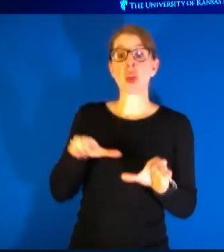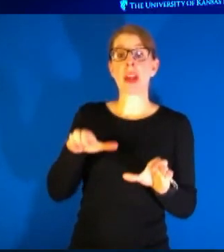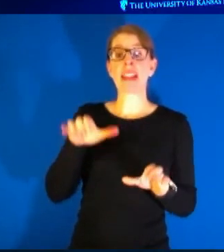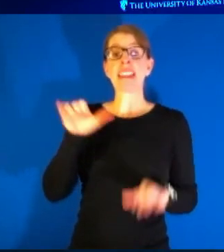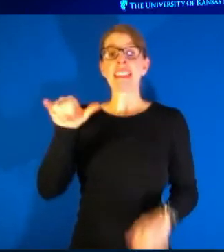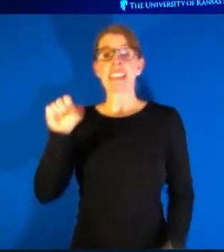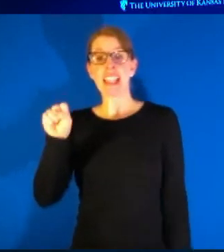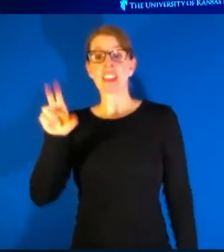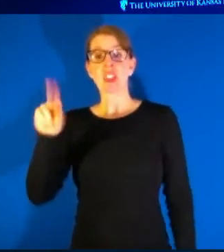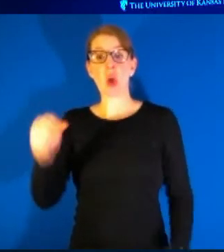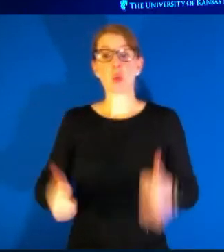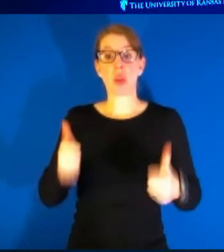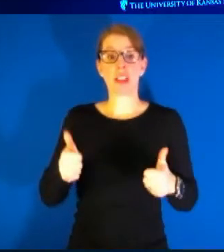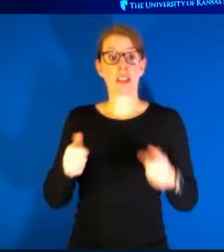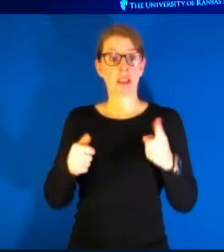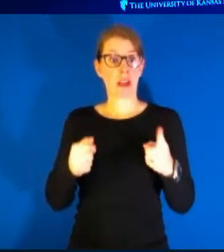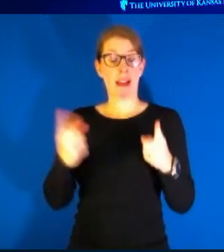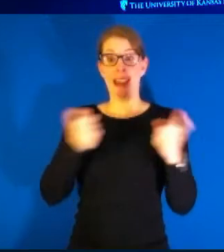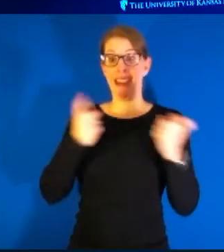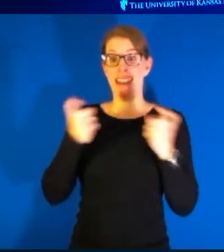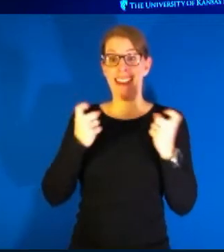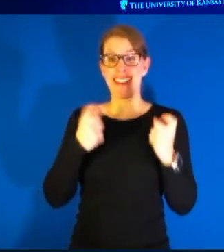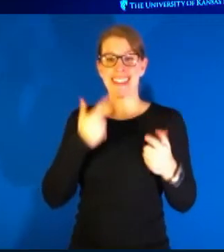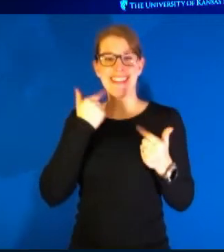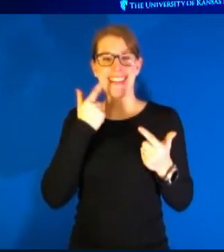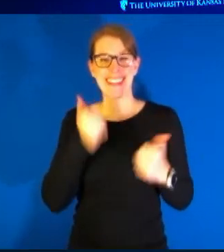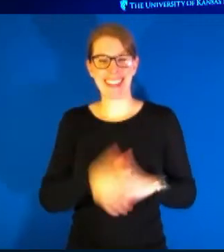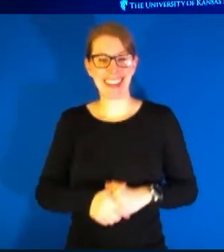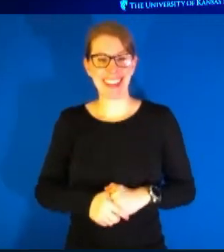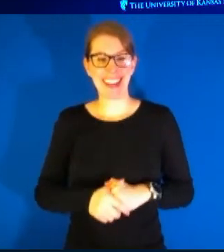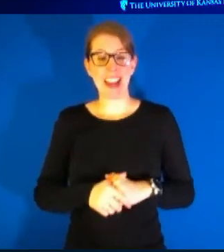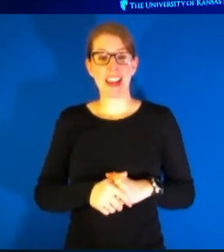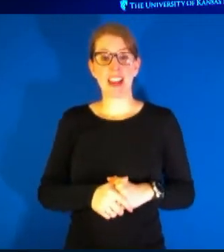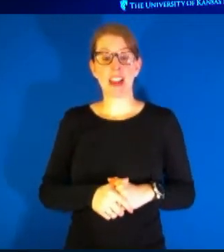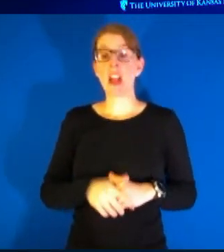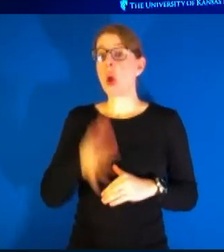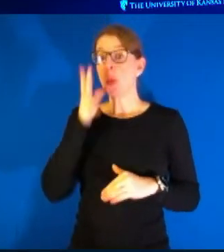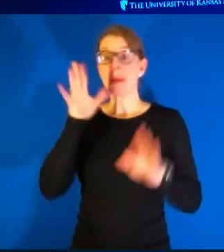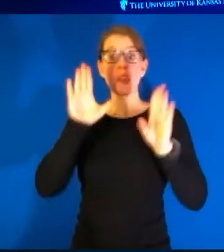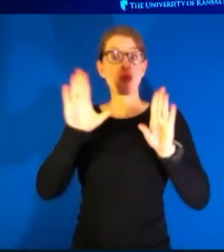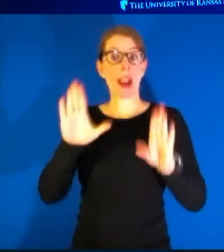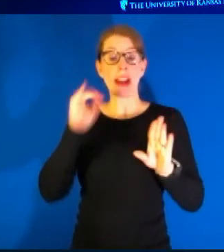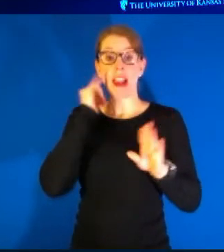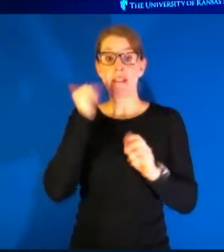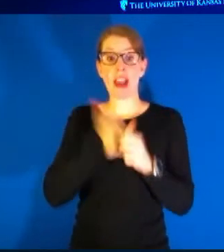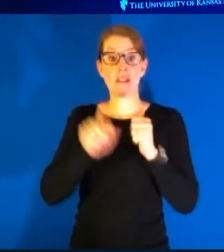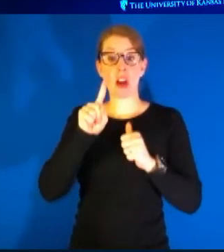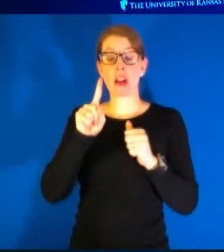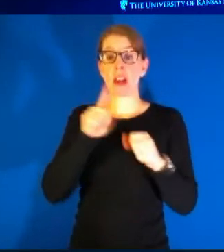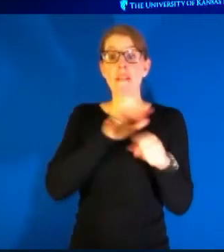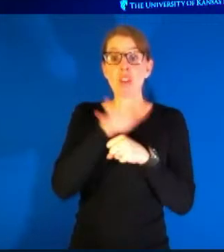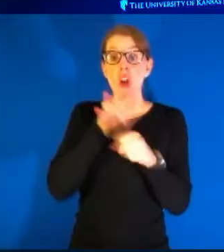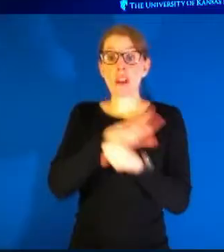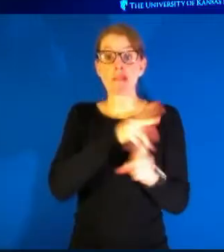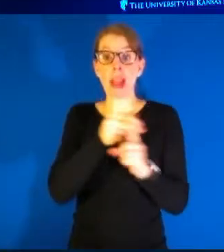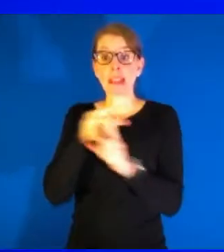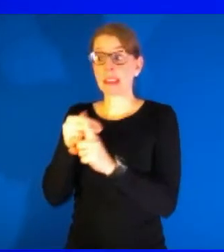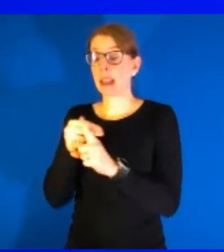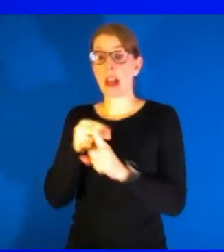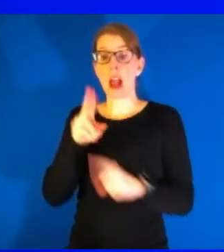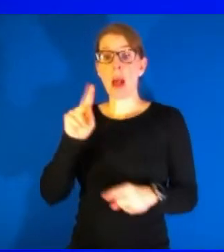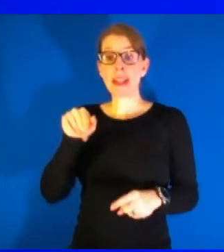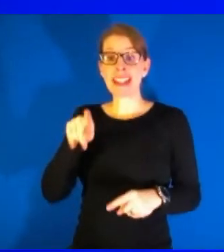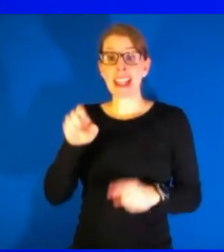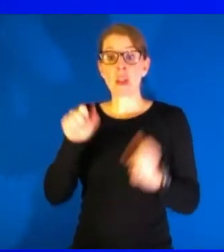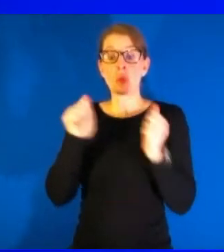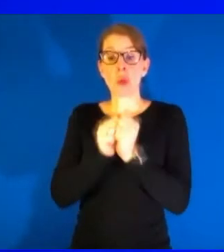Do you get that question a lot from just people saying? It would be great if we could all do that and everybody would. was fully vaccinated and updated with a booster. I